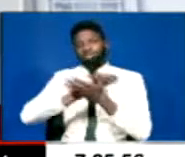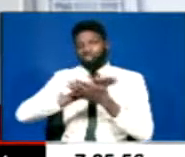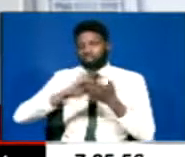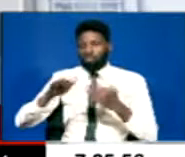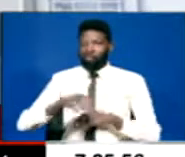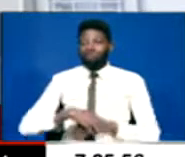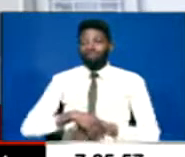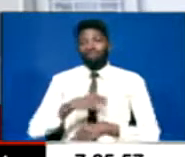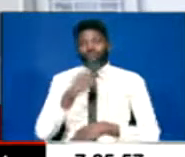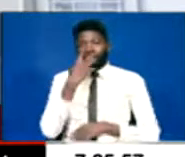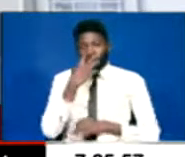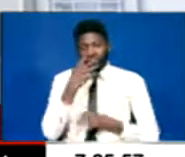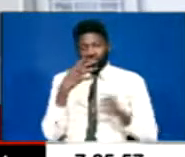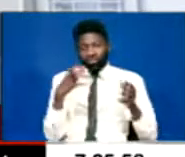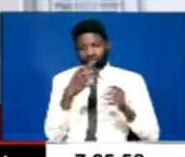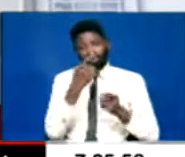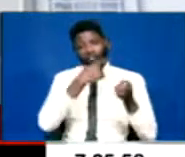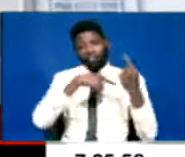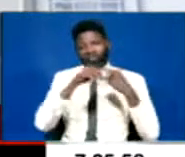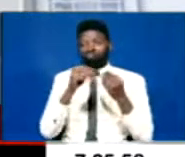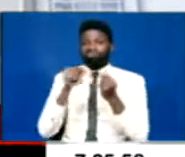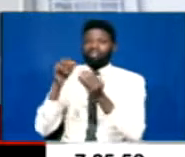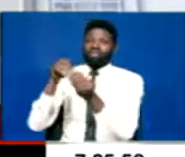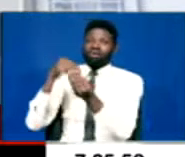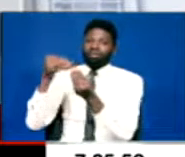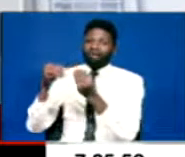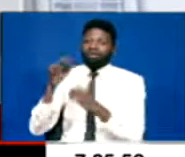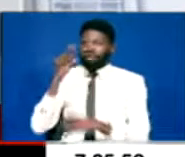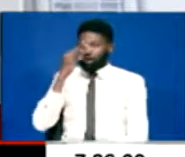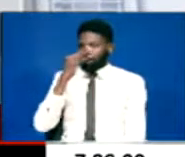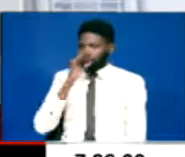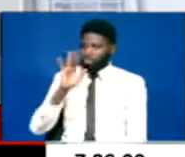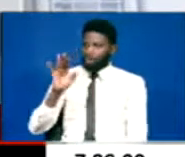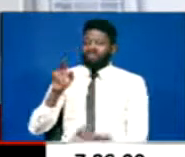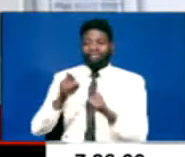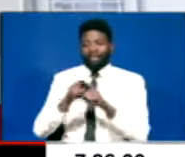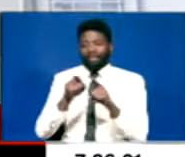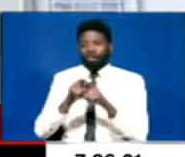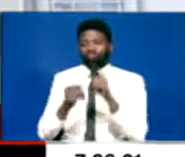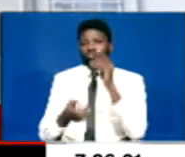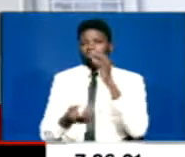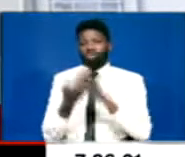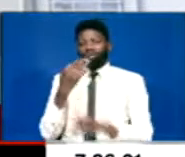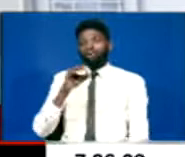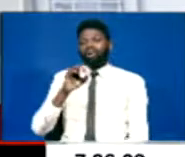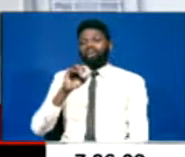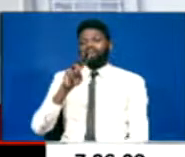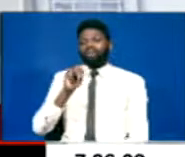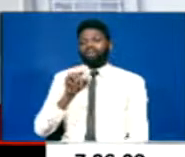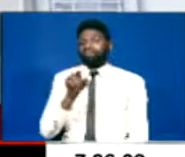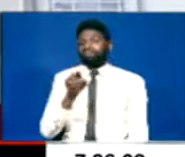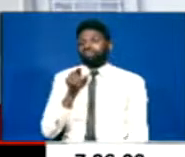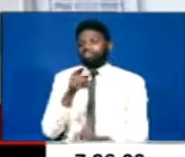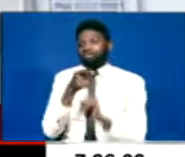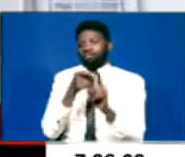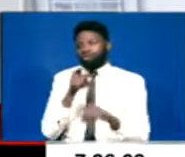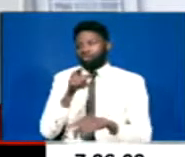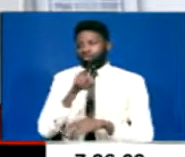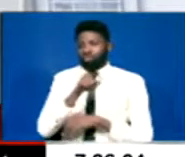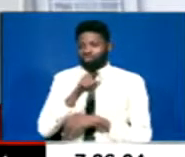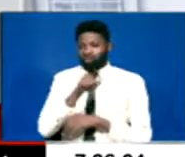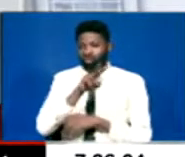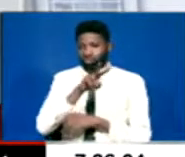banana side. The win gave birth to the Raila Odinga-led Orange Democratic Movement. In